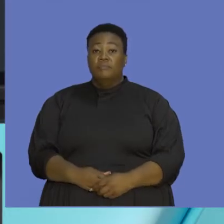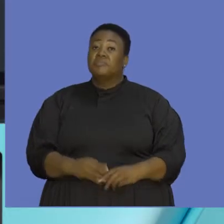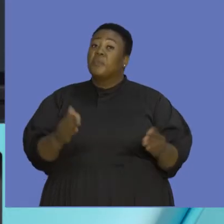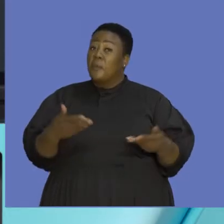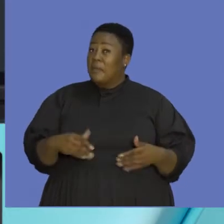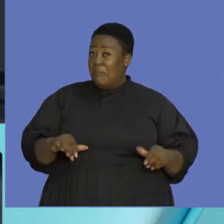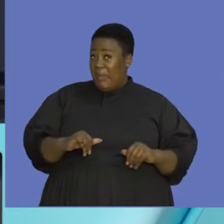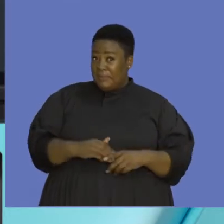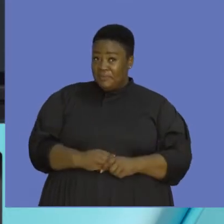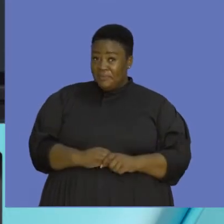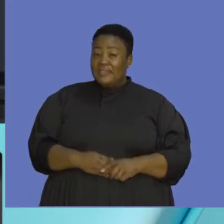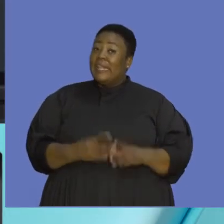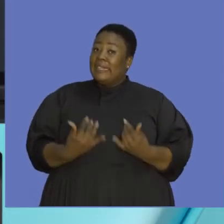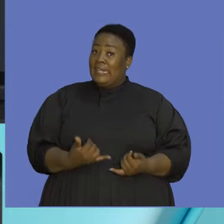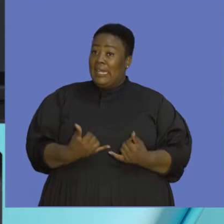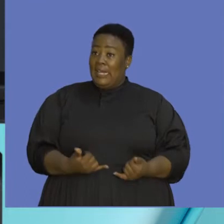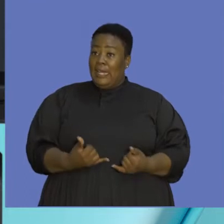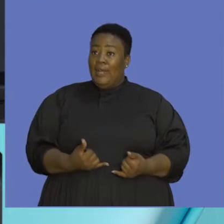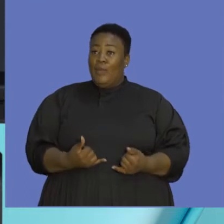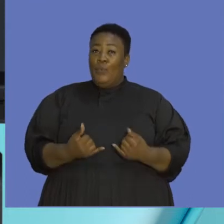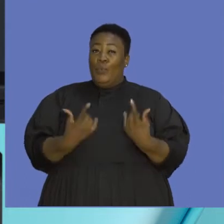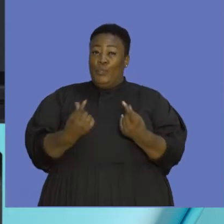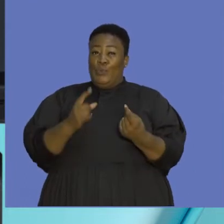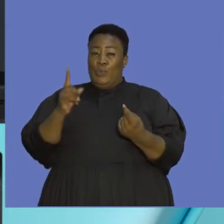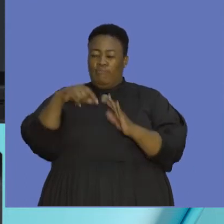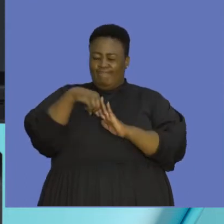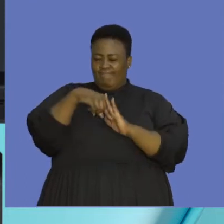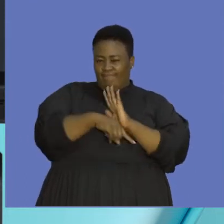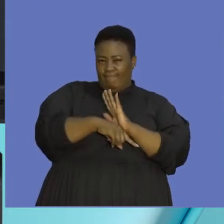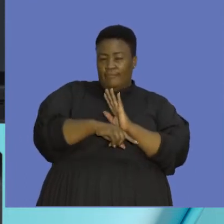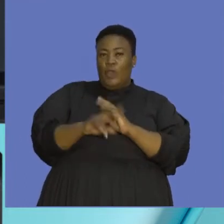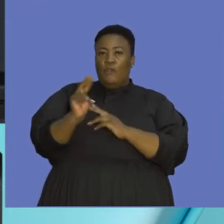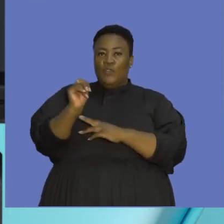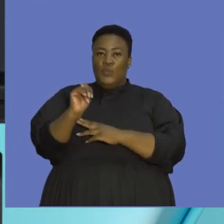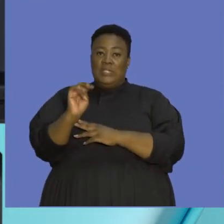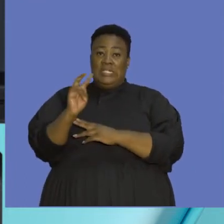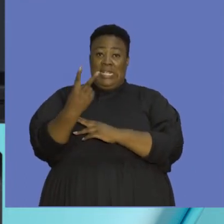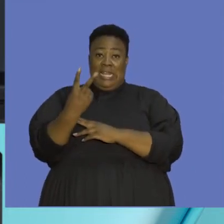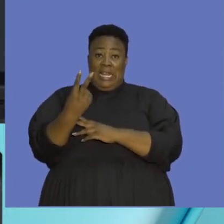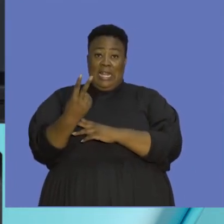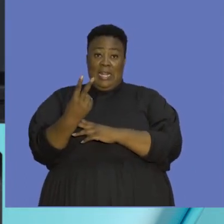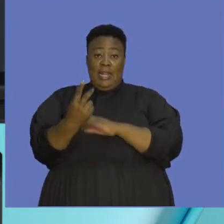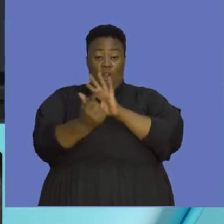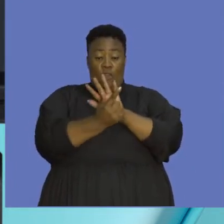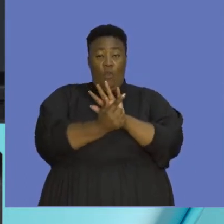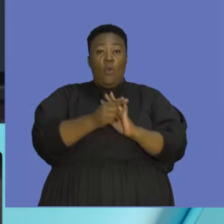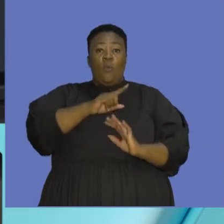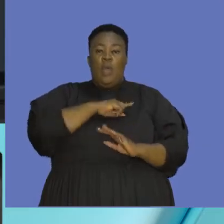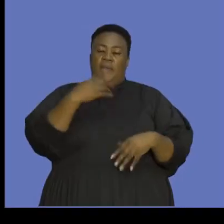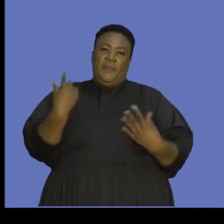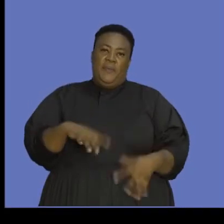Welcome back. Now we need to get into the nitty-gritty of Newton's second law because it's really